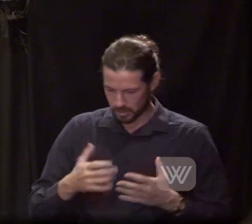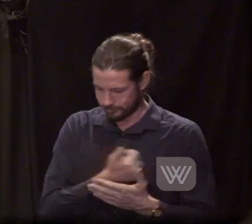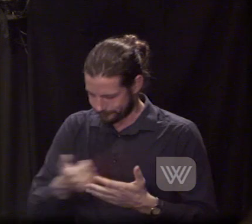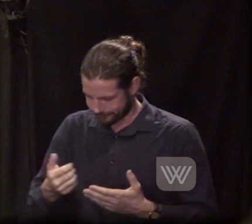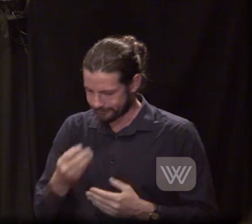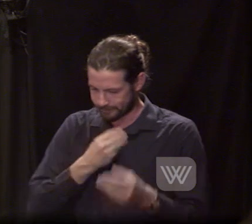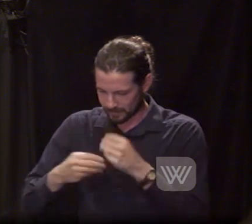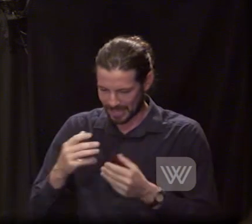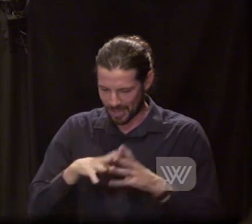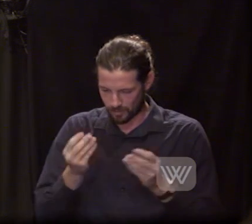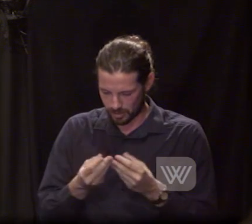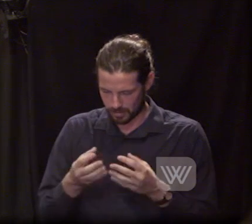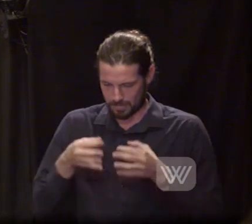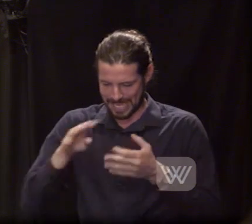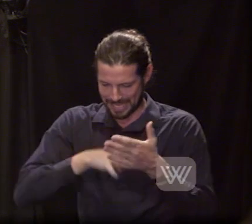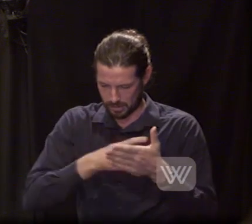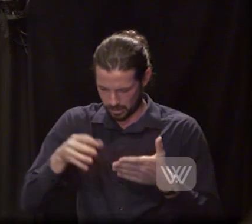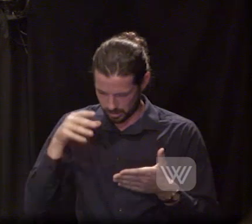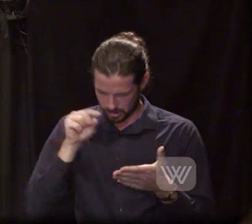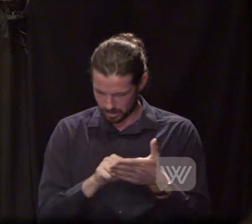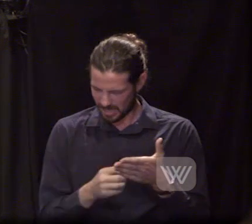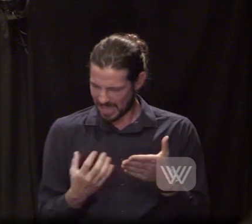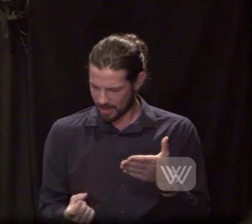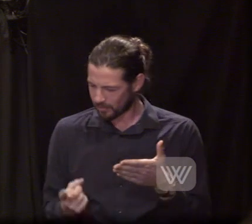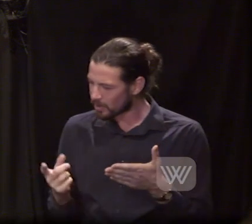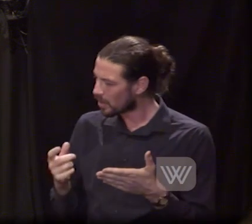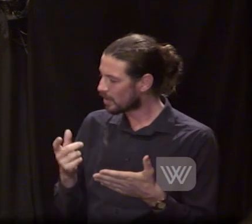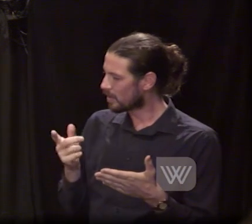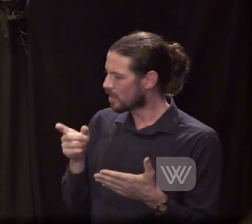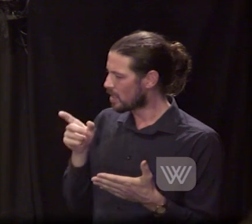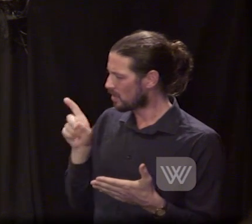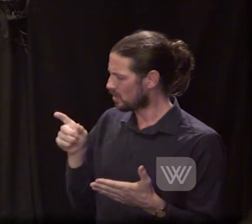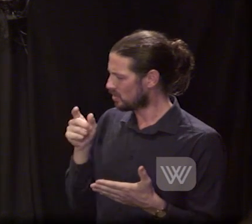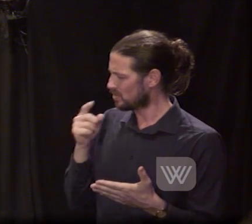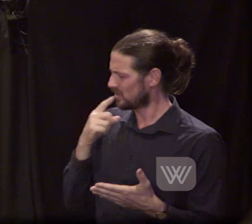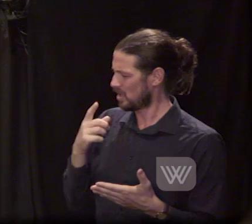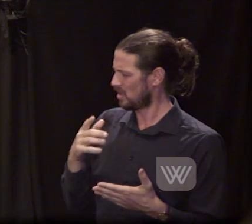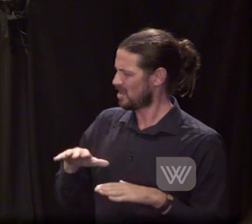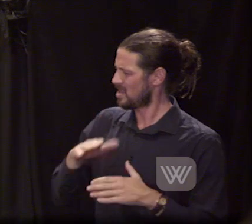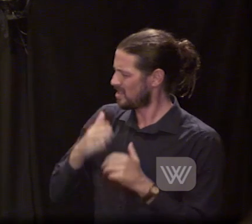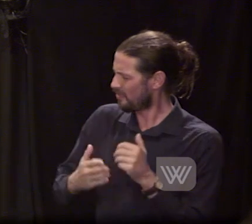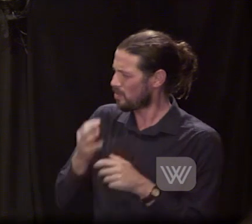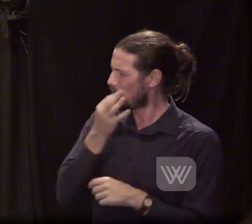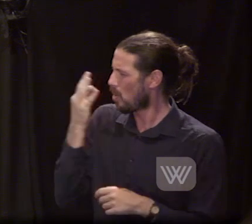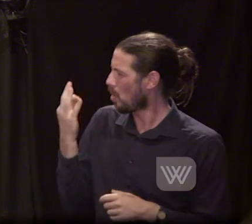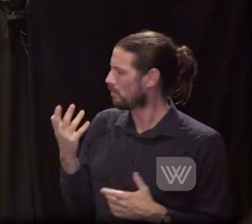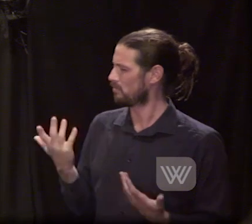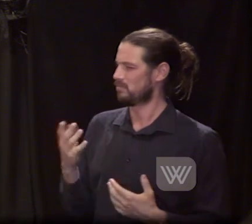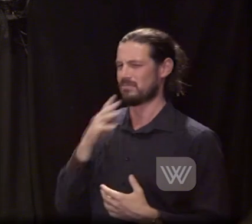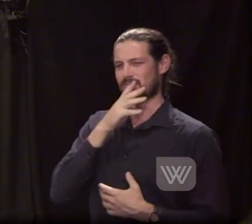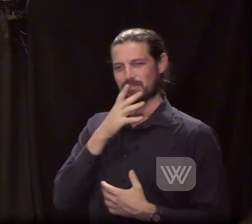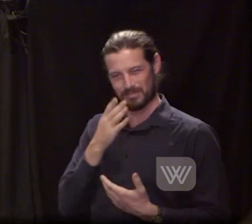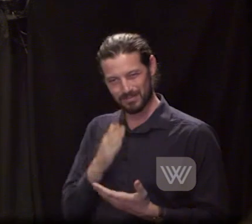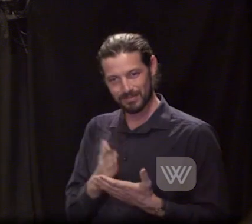meals, everything's planned for you. I find it fascinating that you mentioned this before, you didn't get bored over the course of weeks and those stretching onto